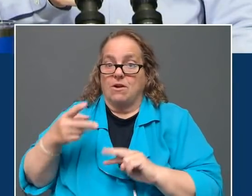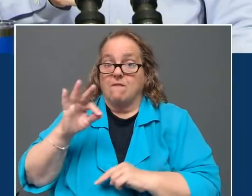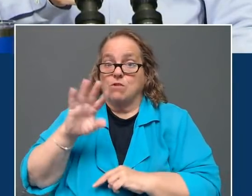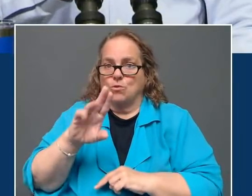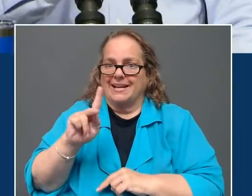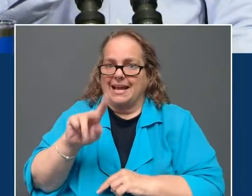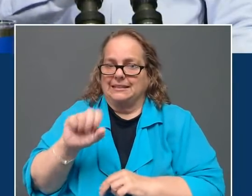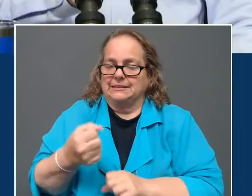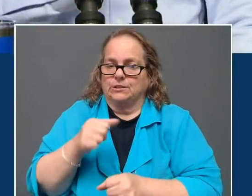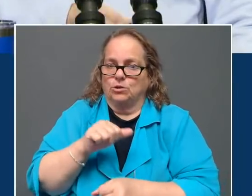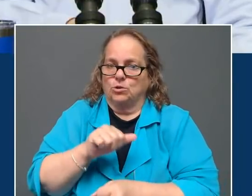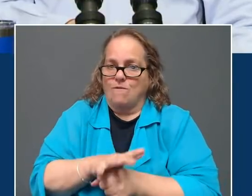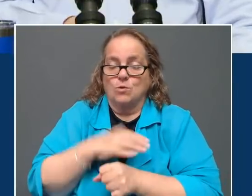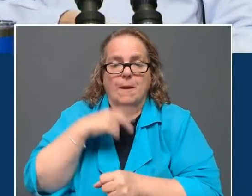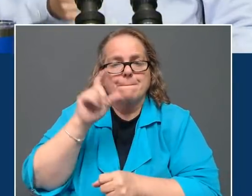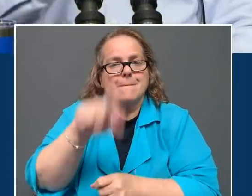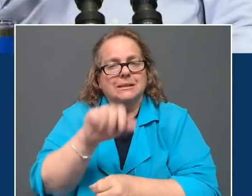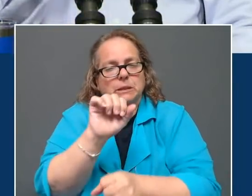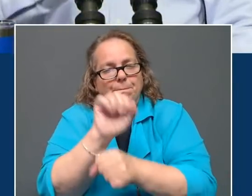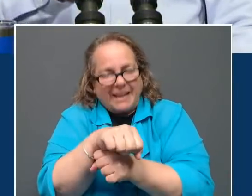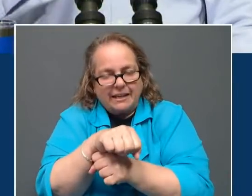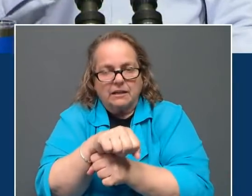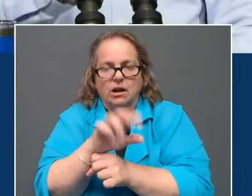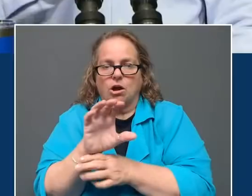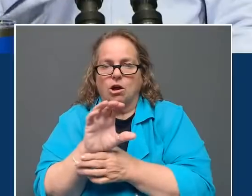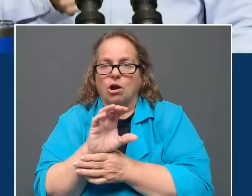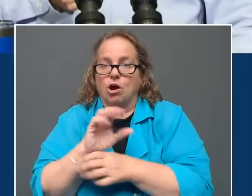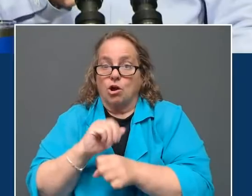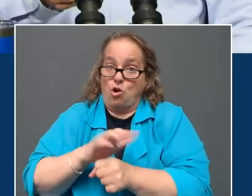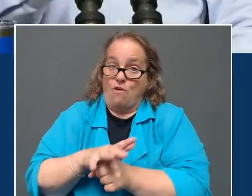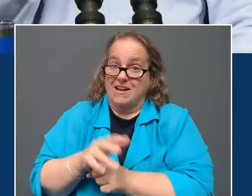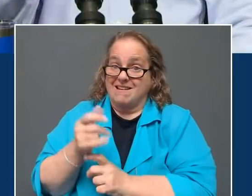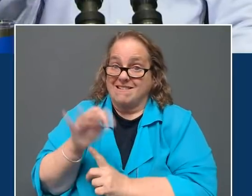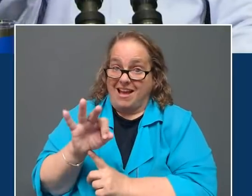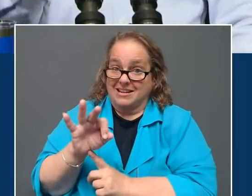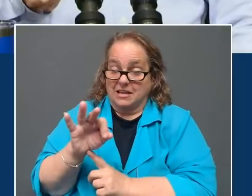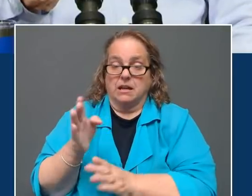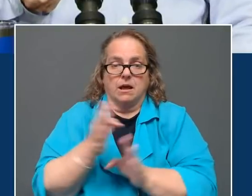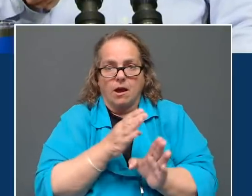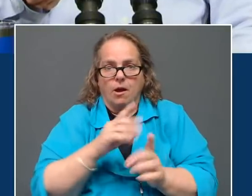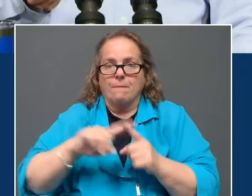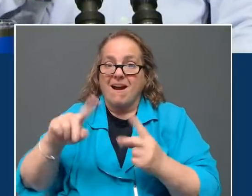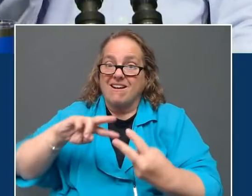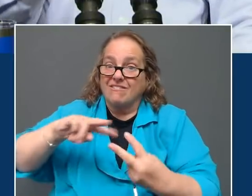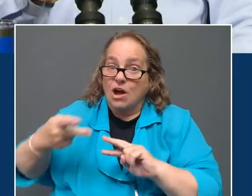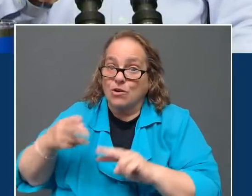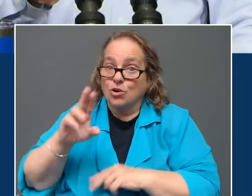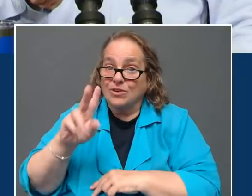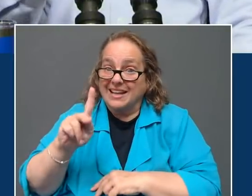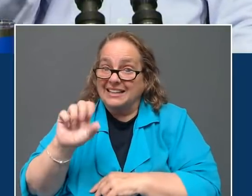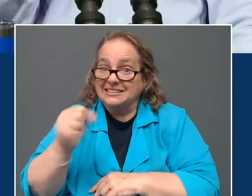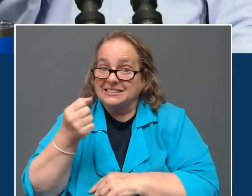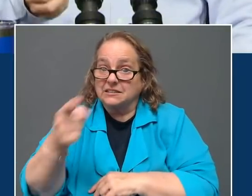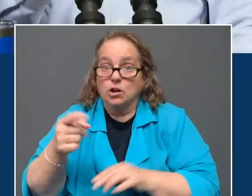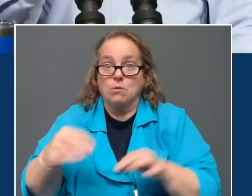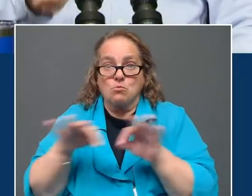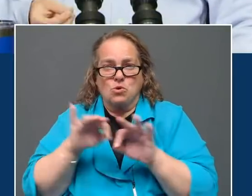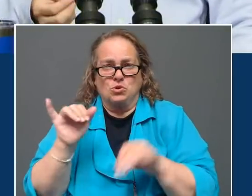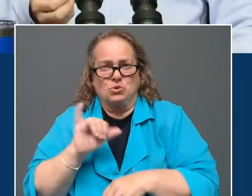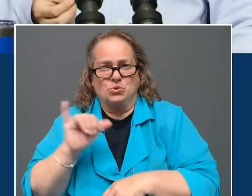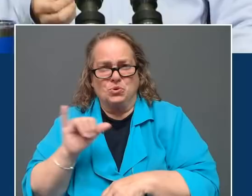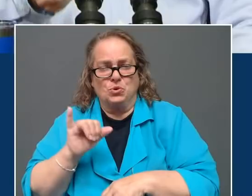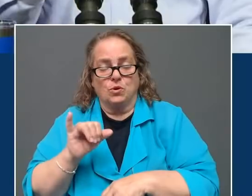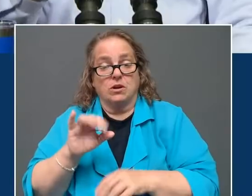defeat COVID-19. It's more dangerous with the variant. You need to protect yourself. But here's the number two reason. If you're vaccinated, you can do